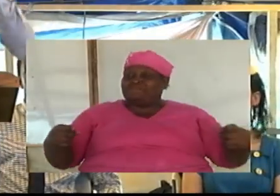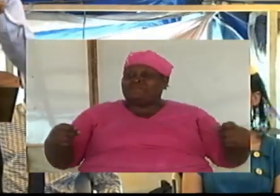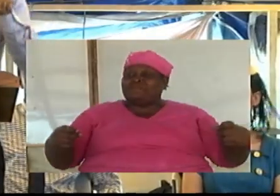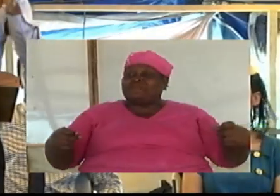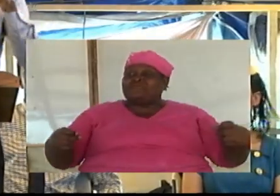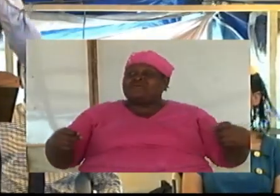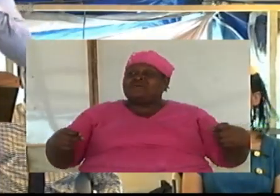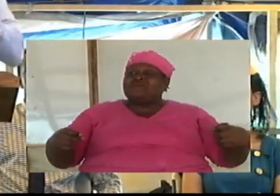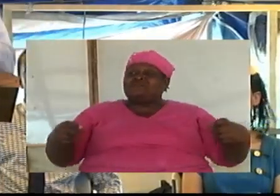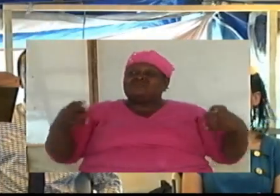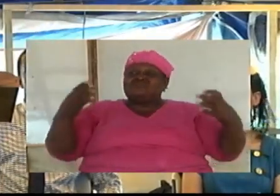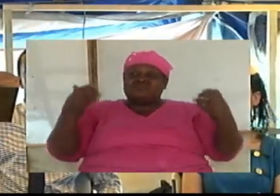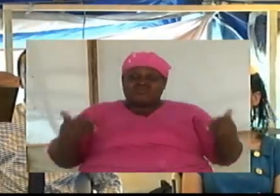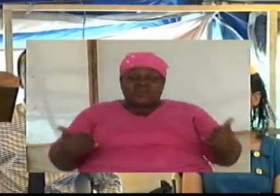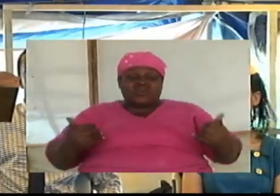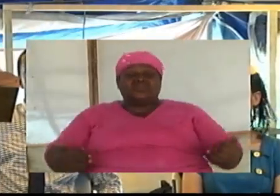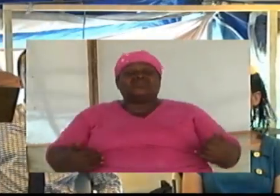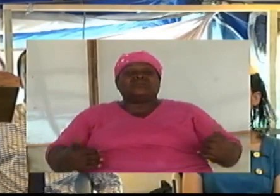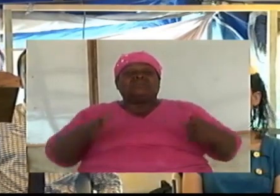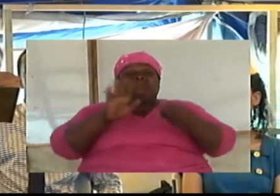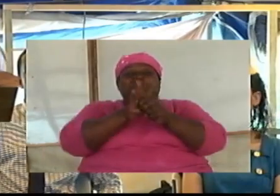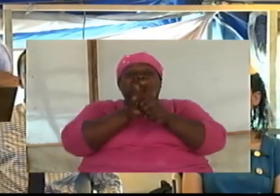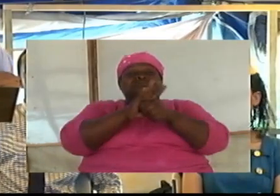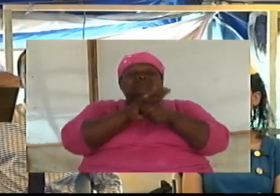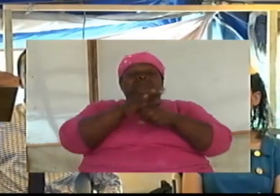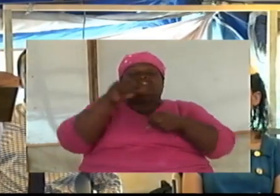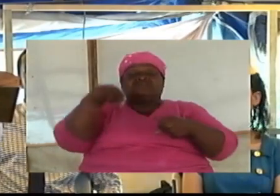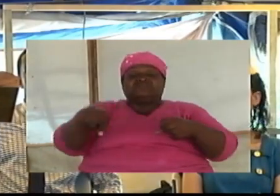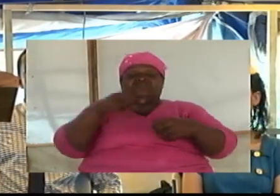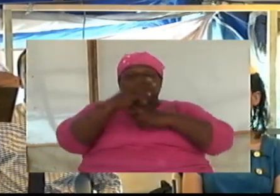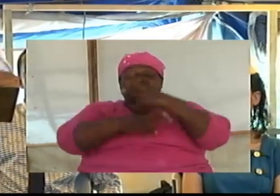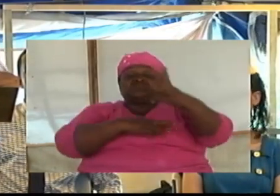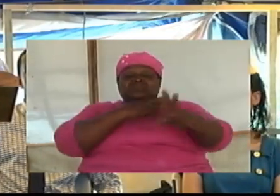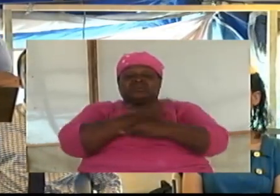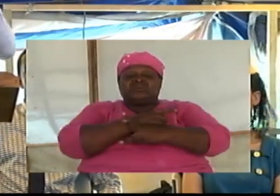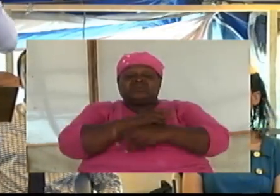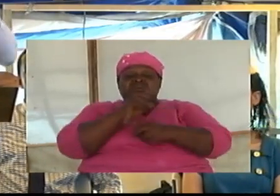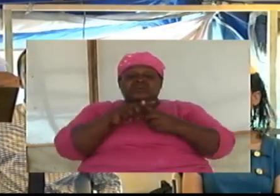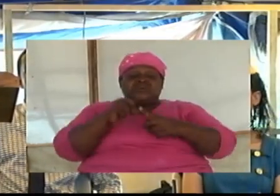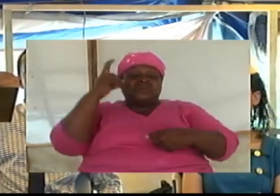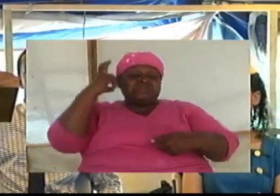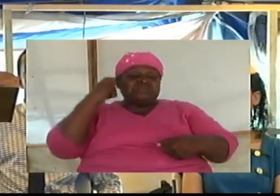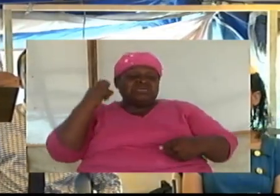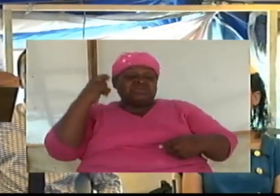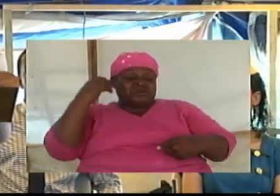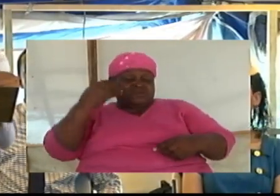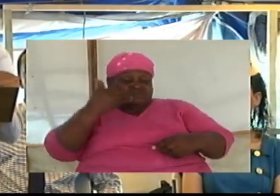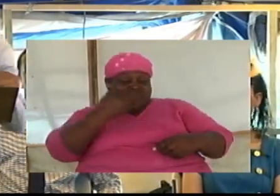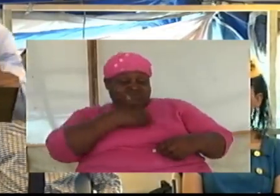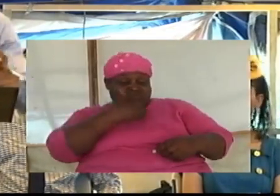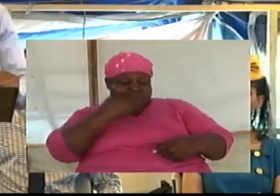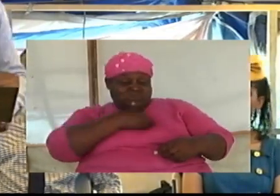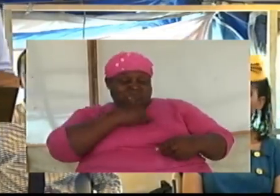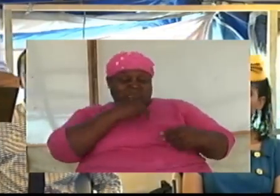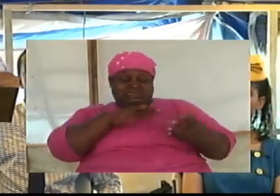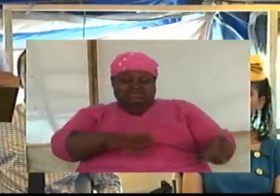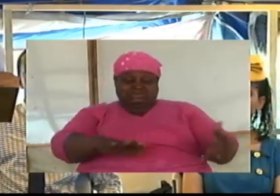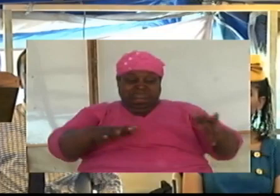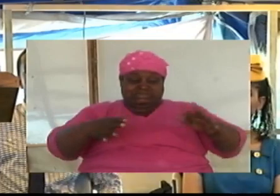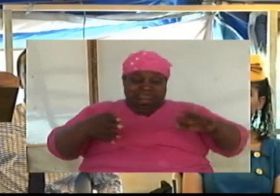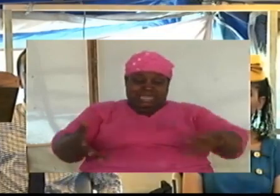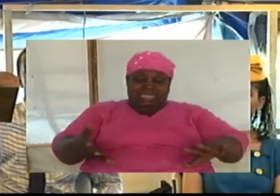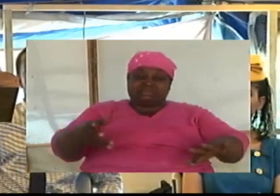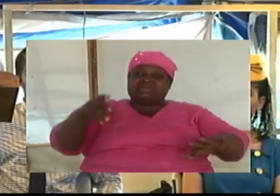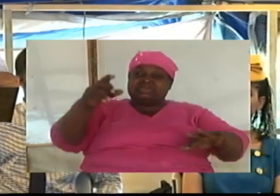we hear of our souls that is dying, that is in need of treatment, that is